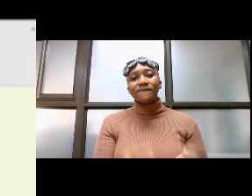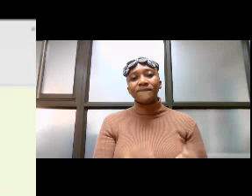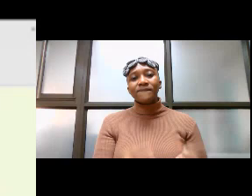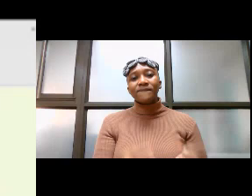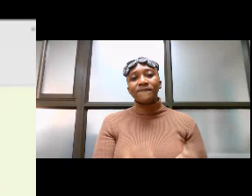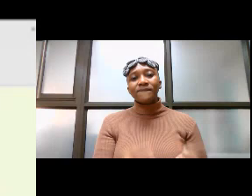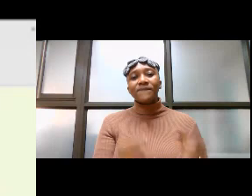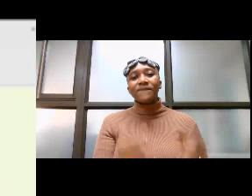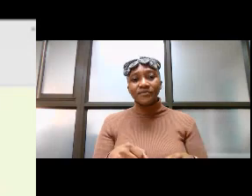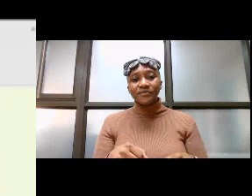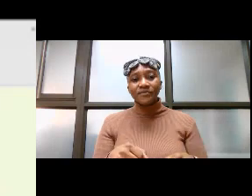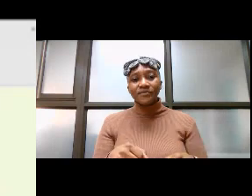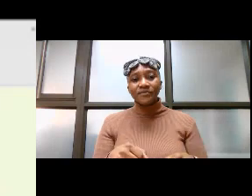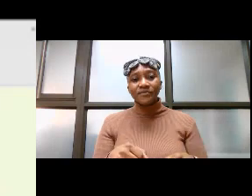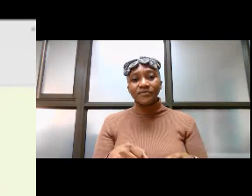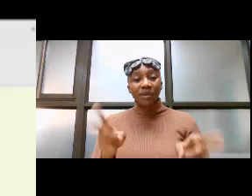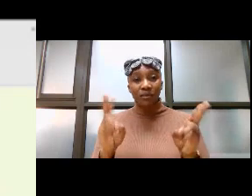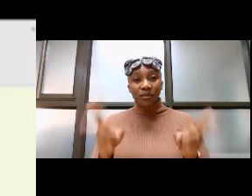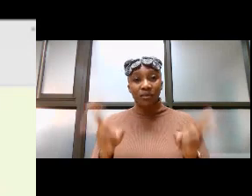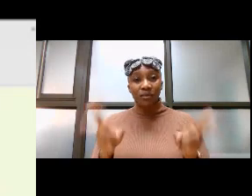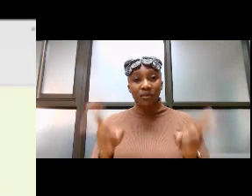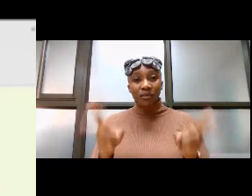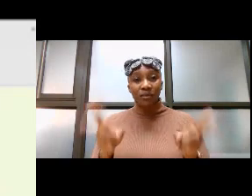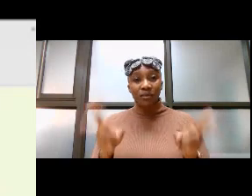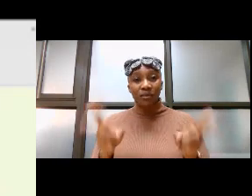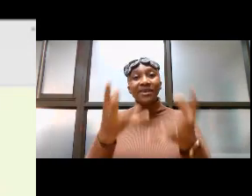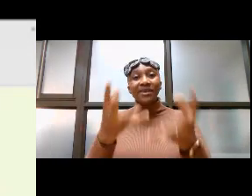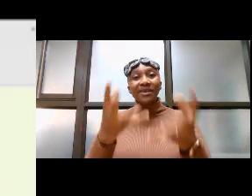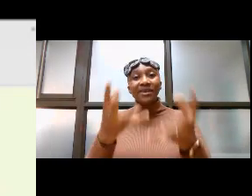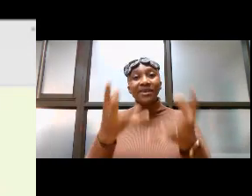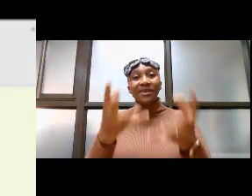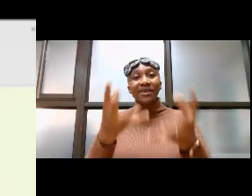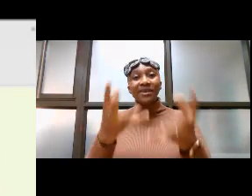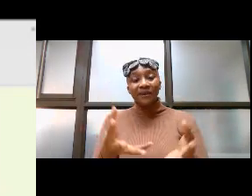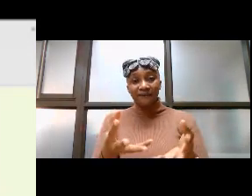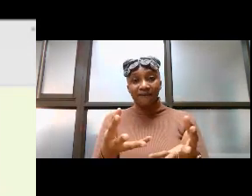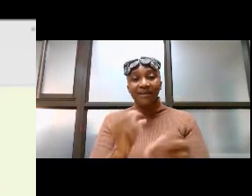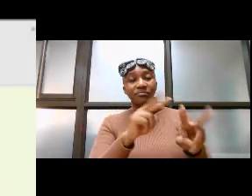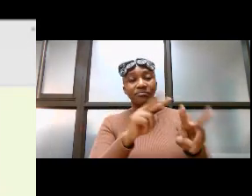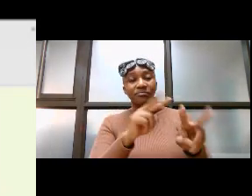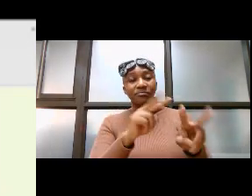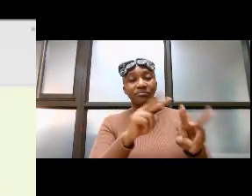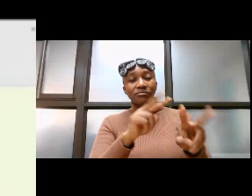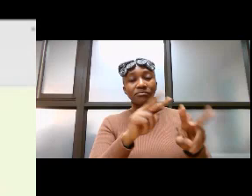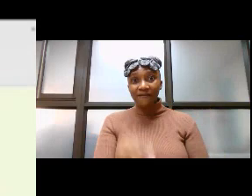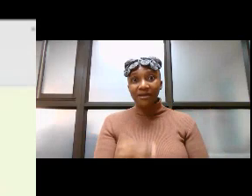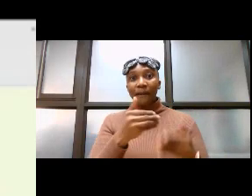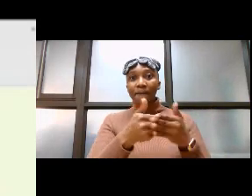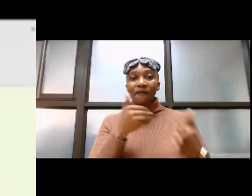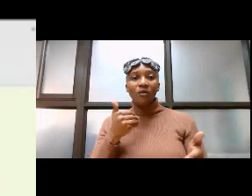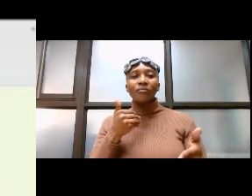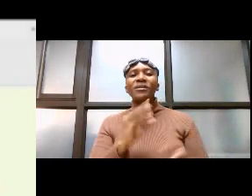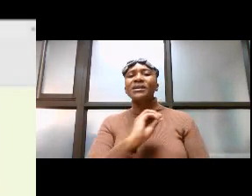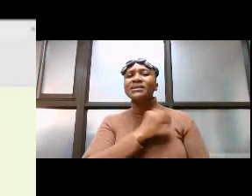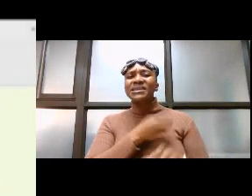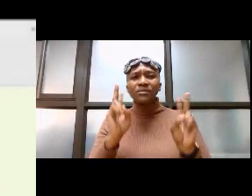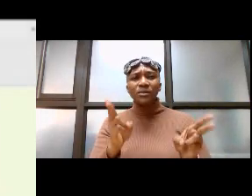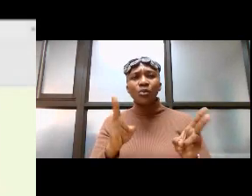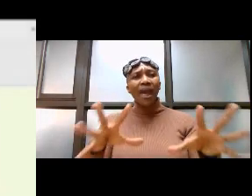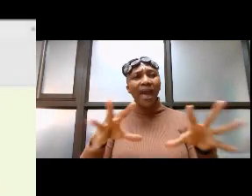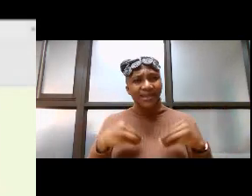Disabled people, the example, I'm just giving examples of how disability was constructed differently in Africa. Disabled people were accepted and